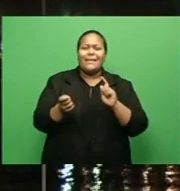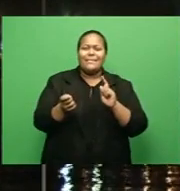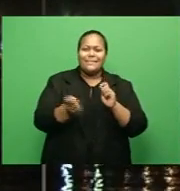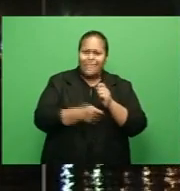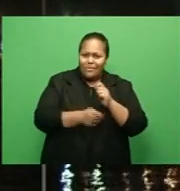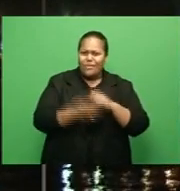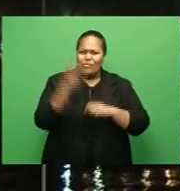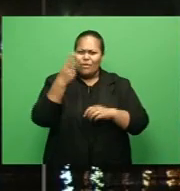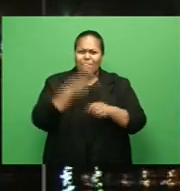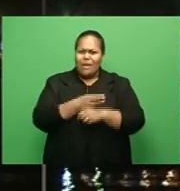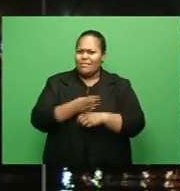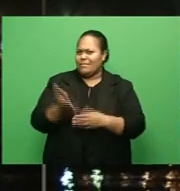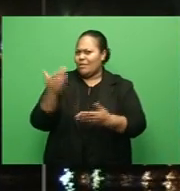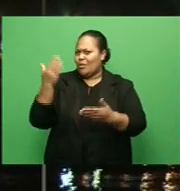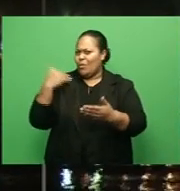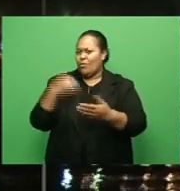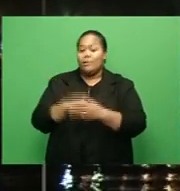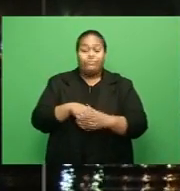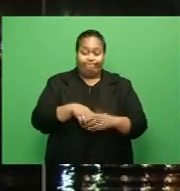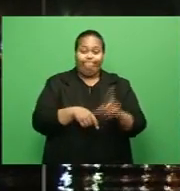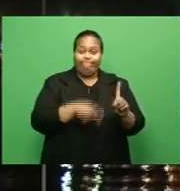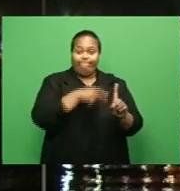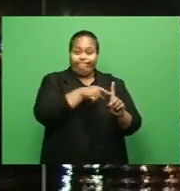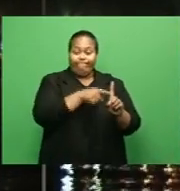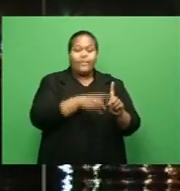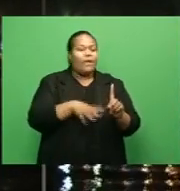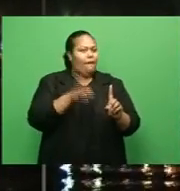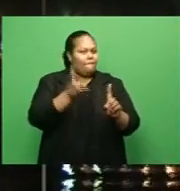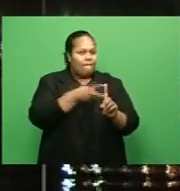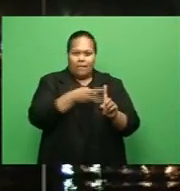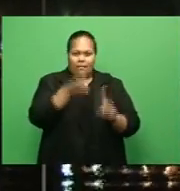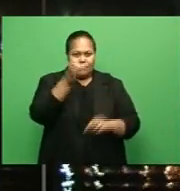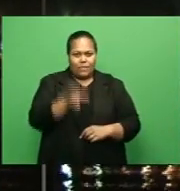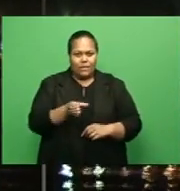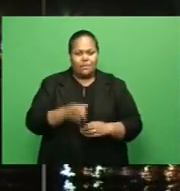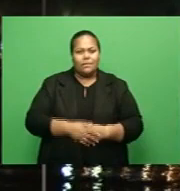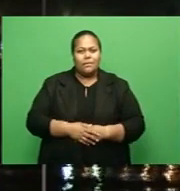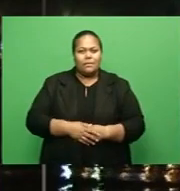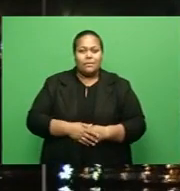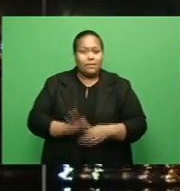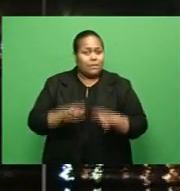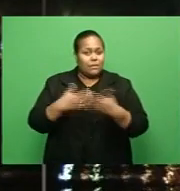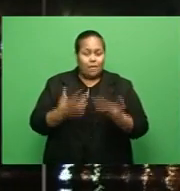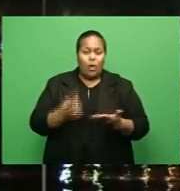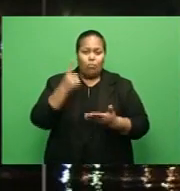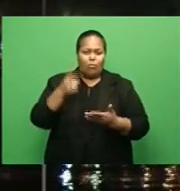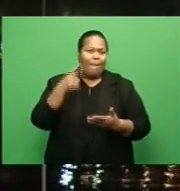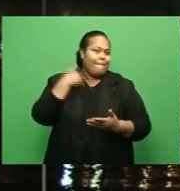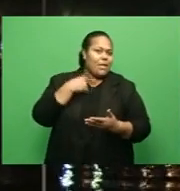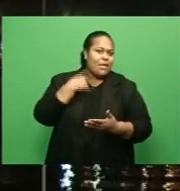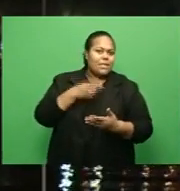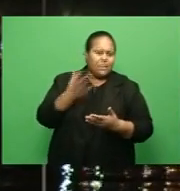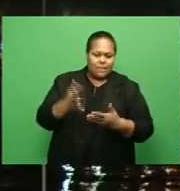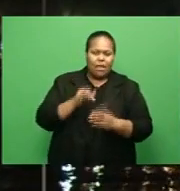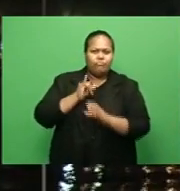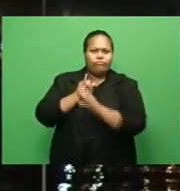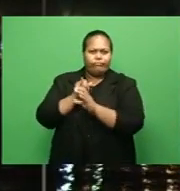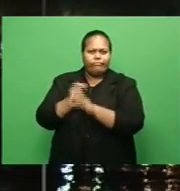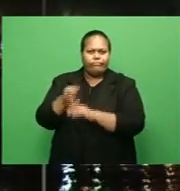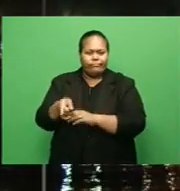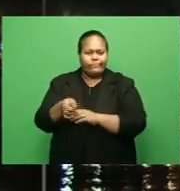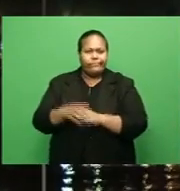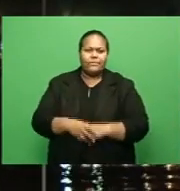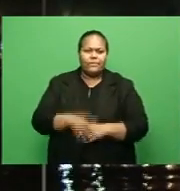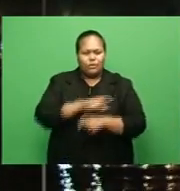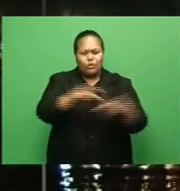ago has been labelled a violent person. Chosevata Koroi, who was charged with 1 count of murder, appeared in the Suva High Court today.